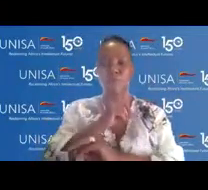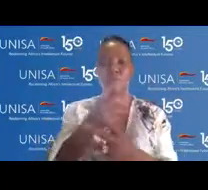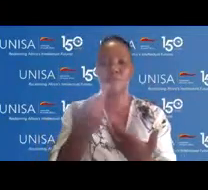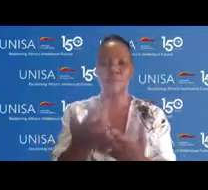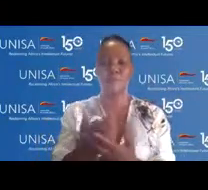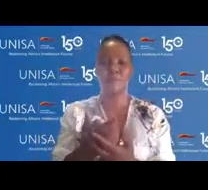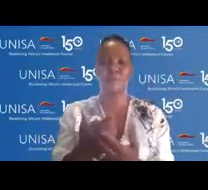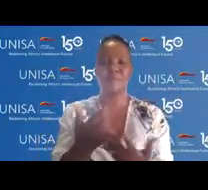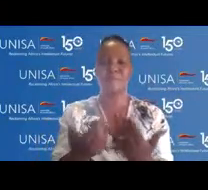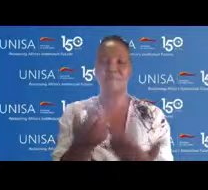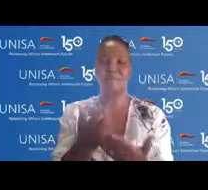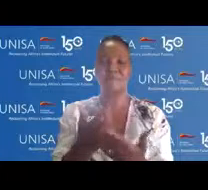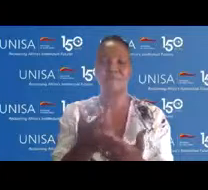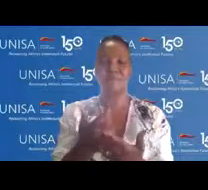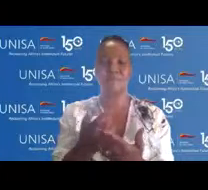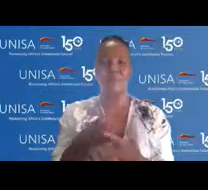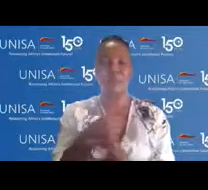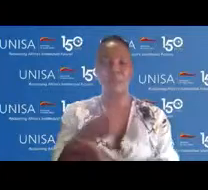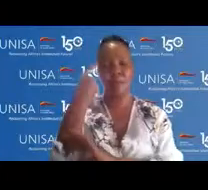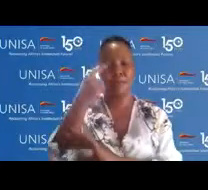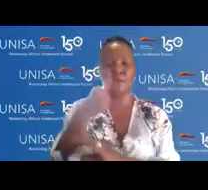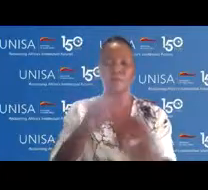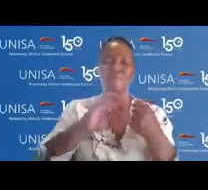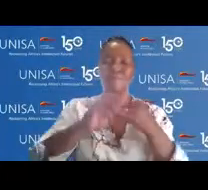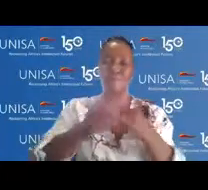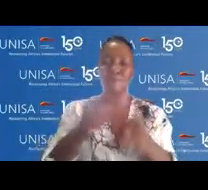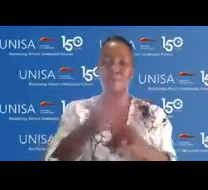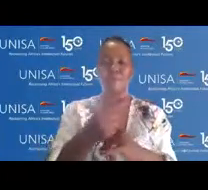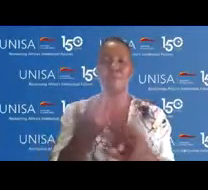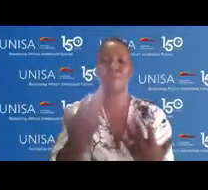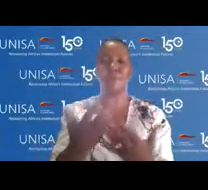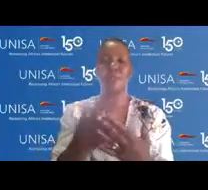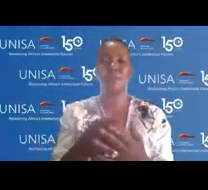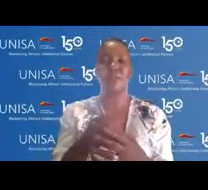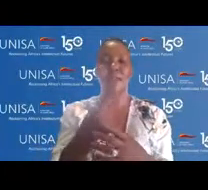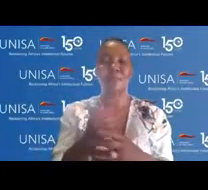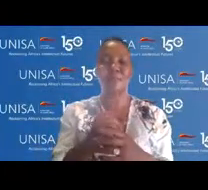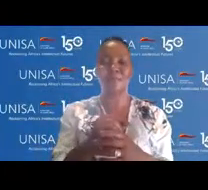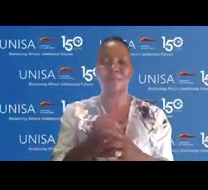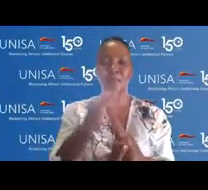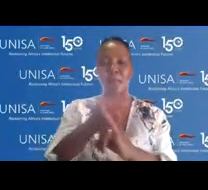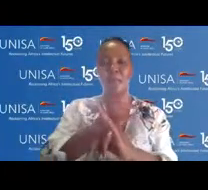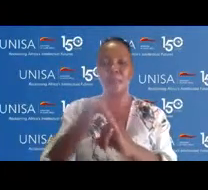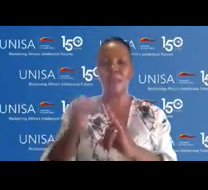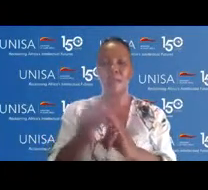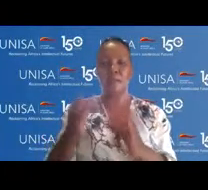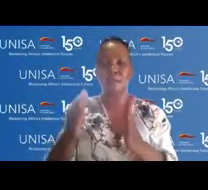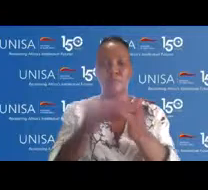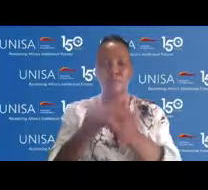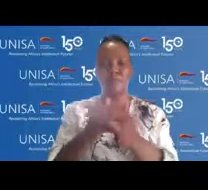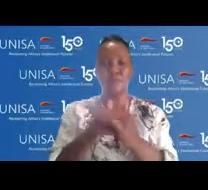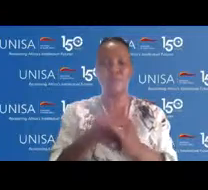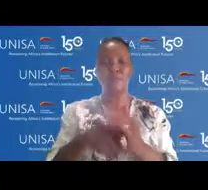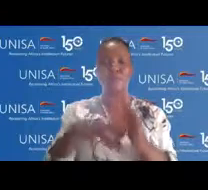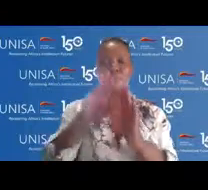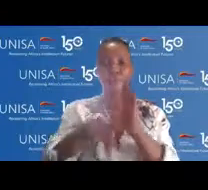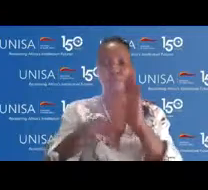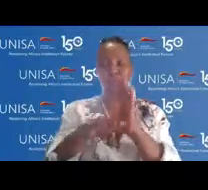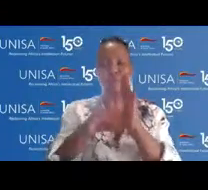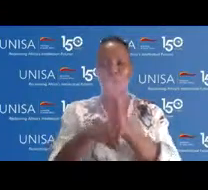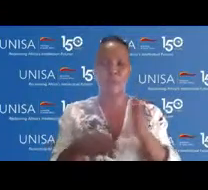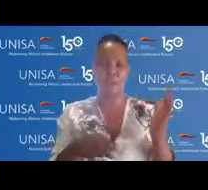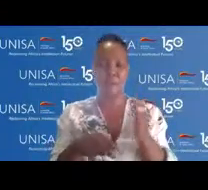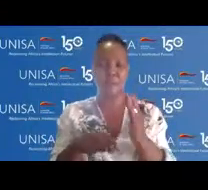do suggest you can try it out. I see there is a chatbot sort of here right in the bottom right-hand corner. So let's try it out. Let's see,